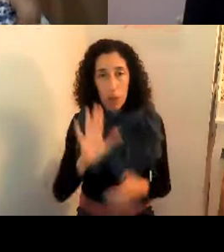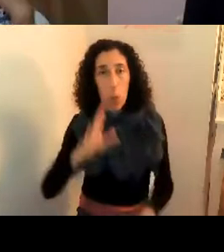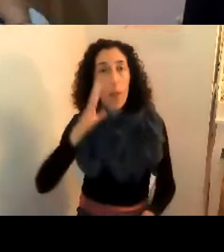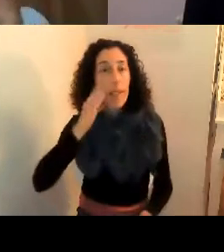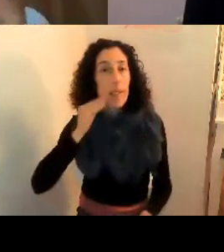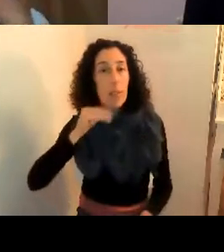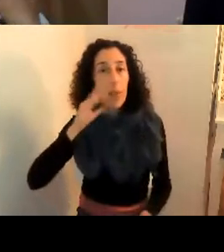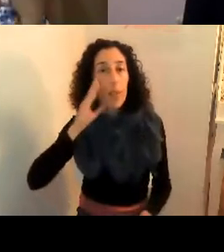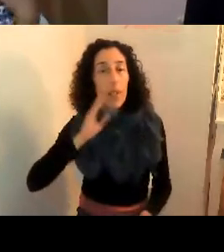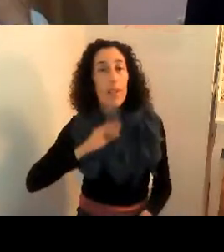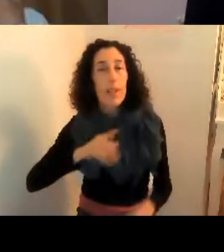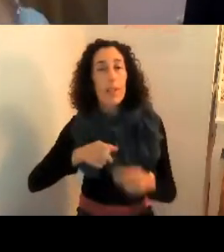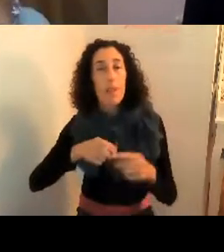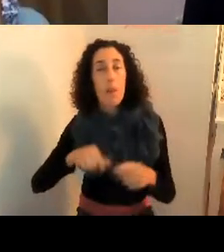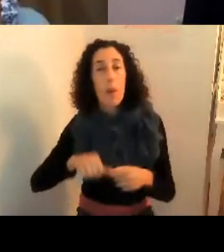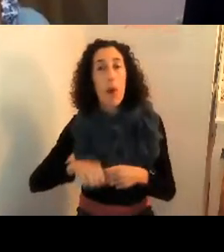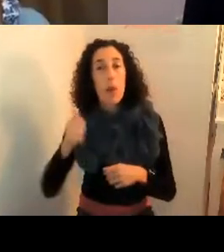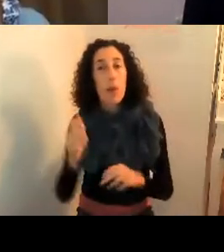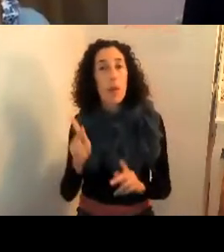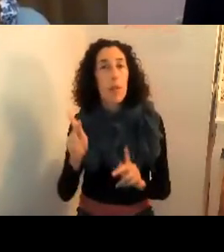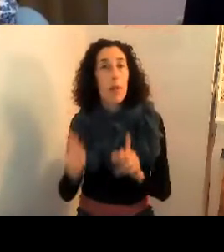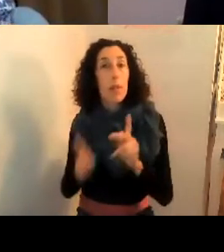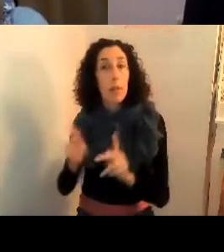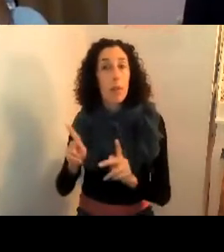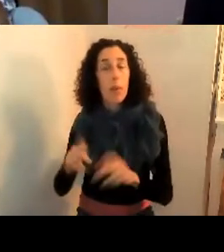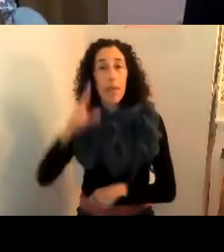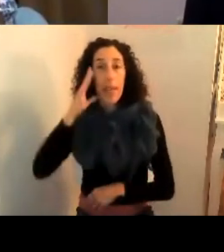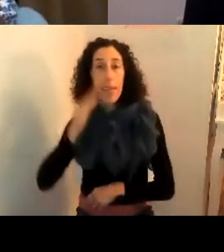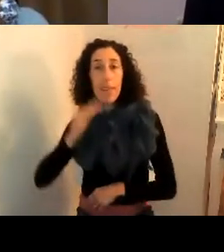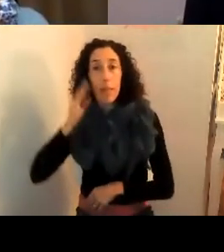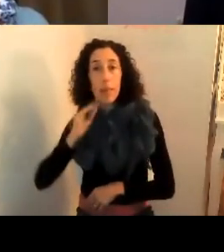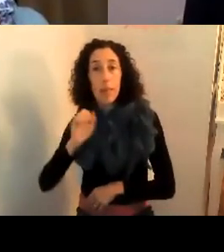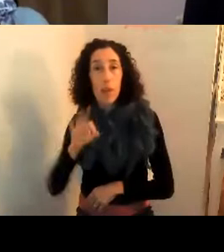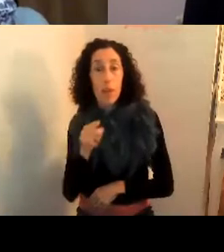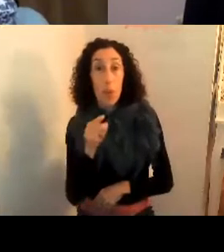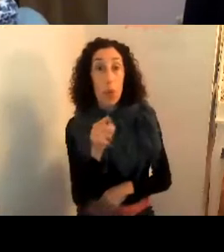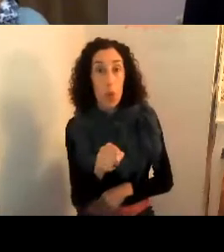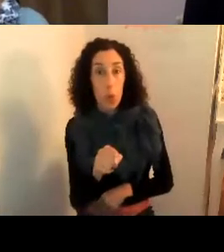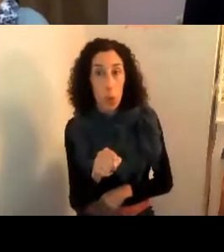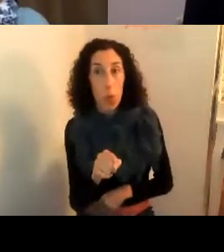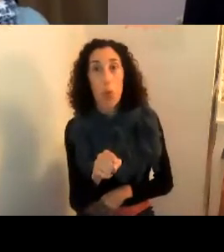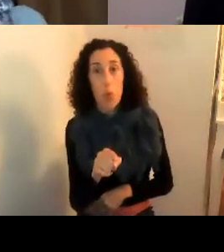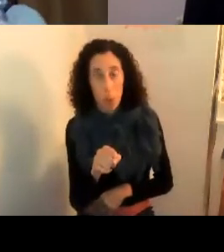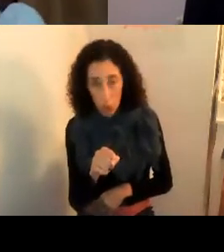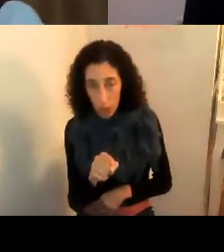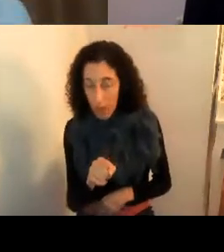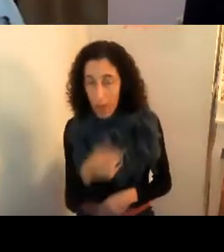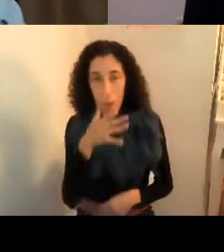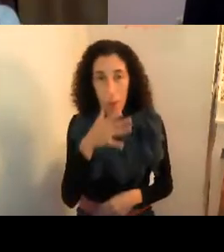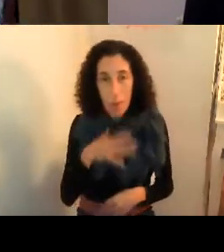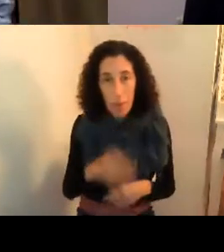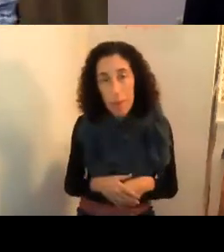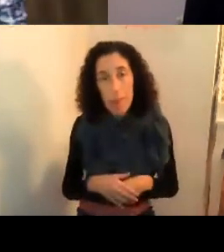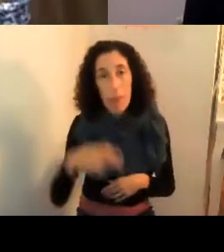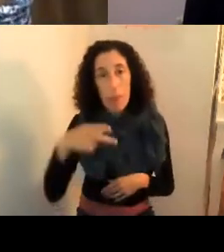by other people's experience of us. It's hard as a woman, it's hard as a person of color,